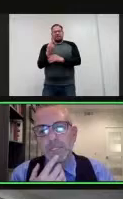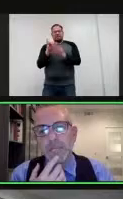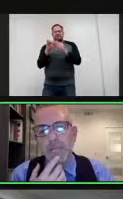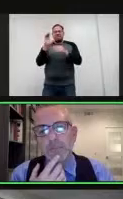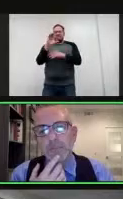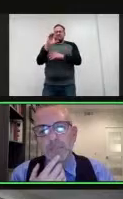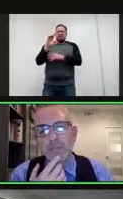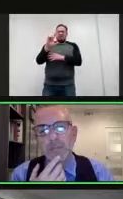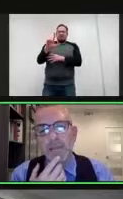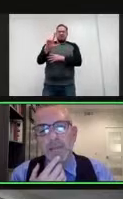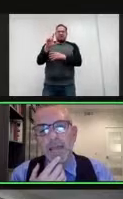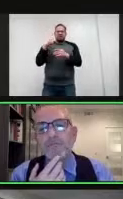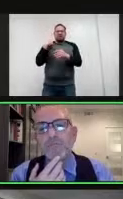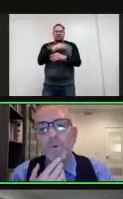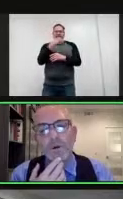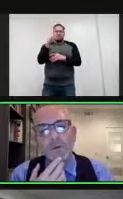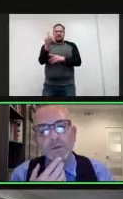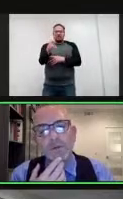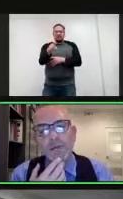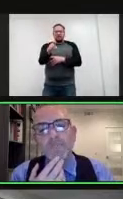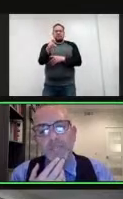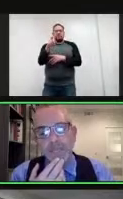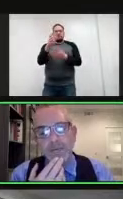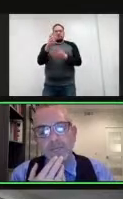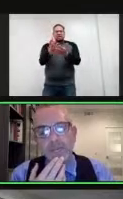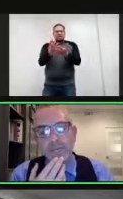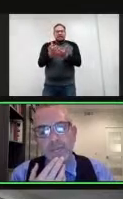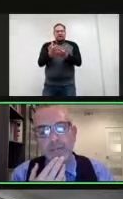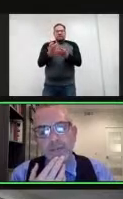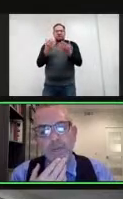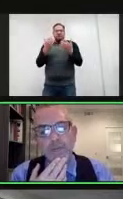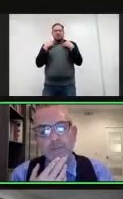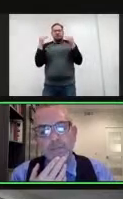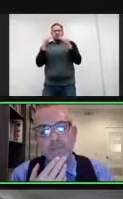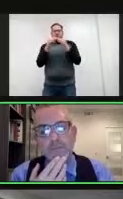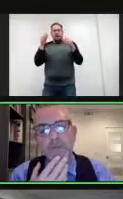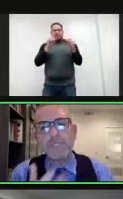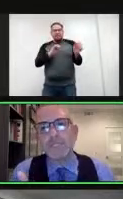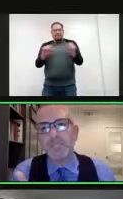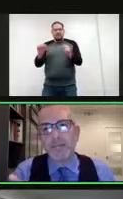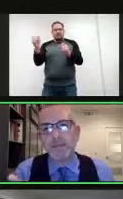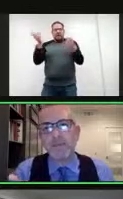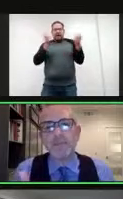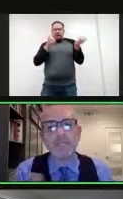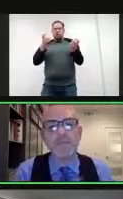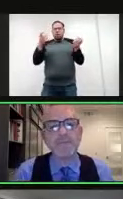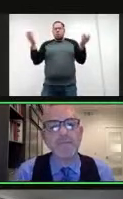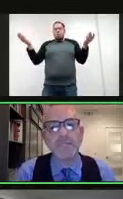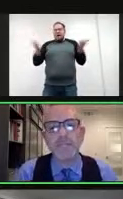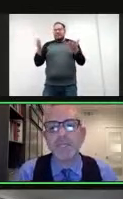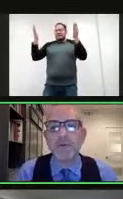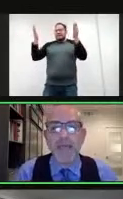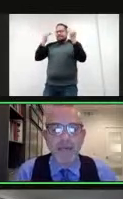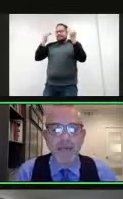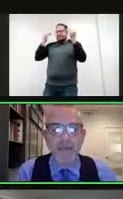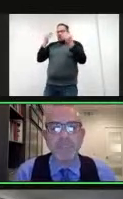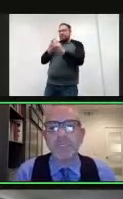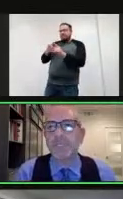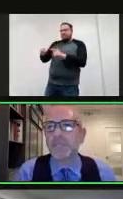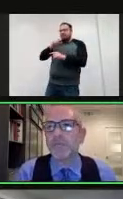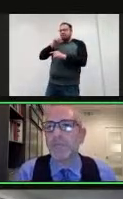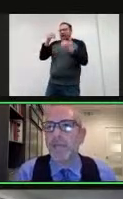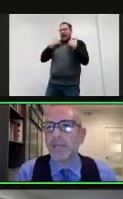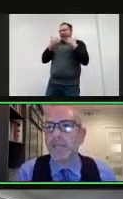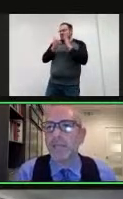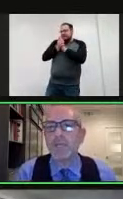and a desire to have more ability to really handle what is expected of them, and sometimes feeling that they don't have the skills that